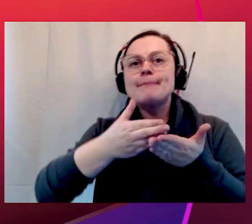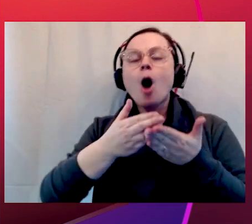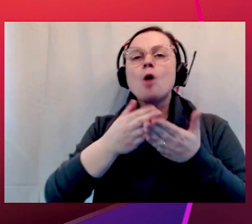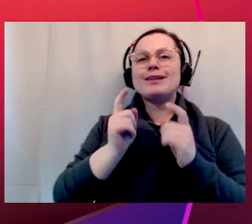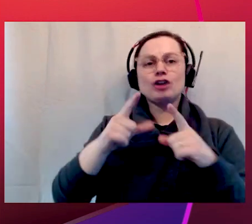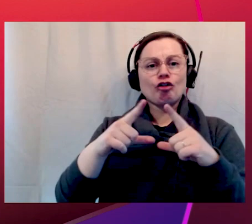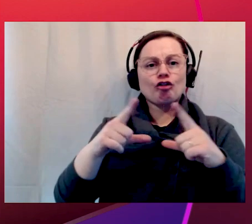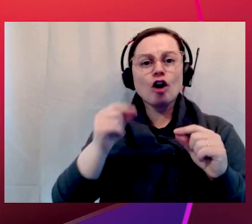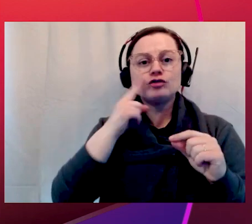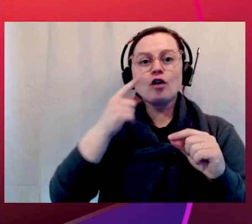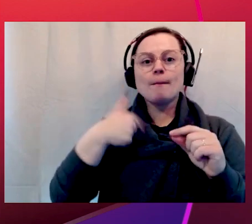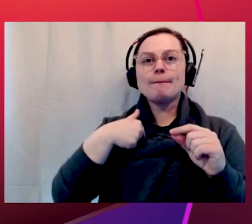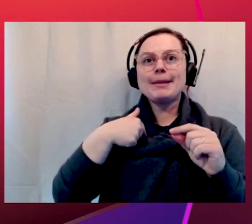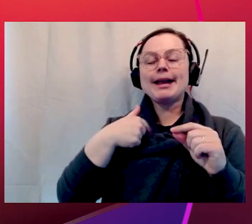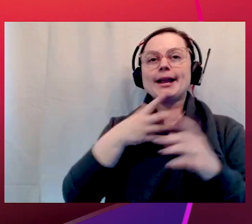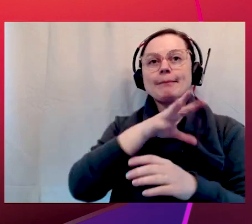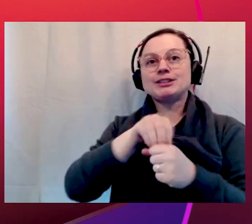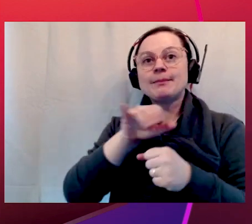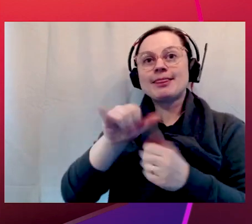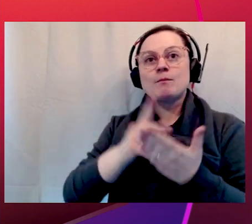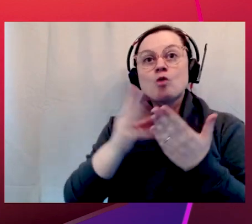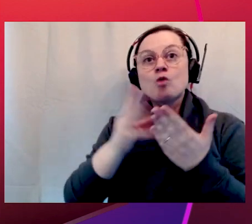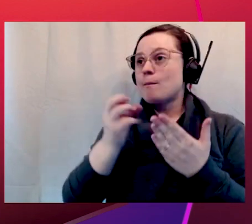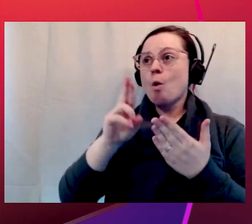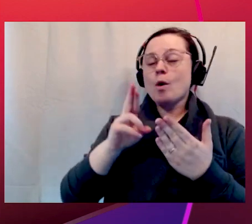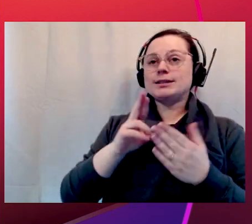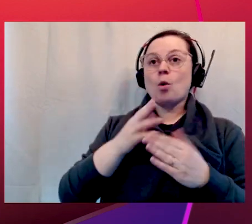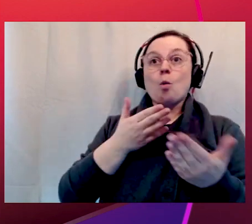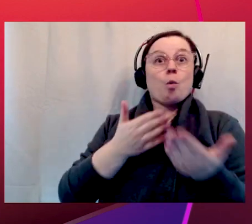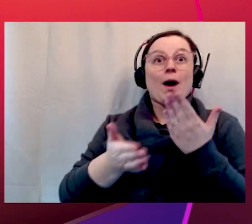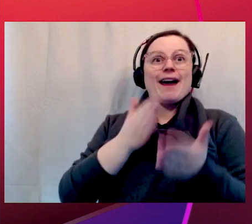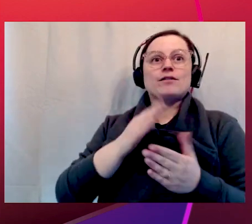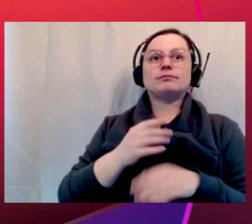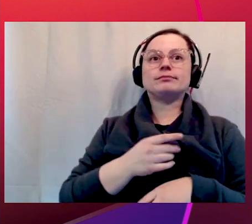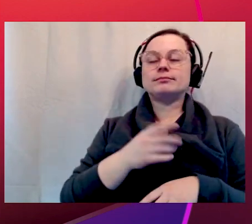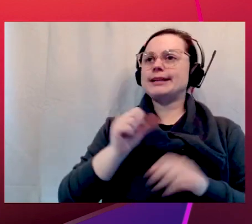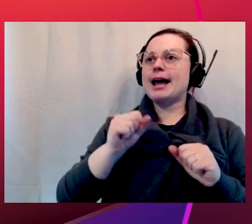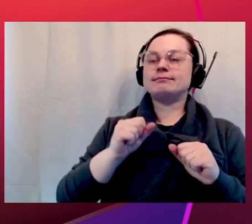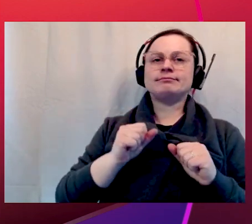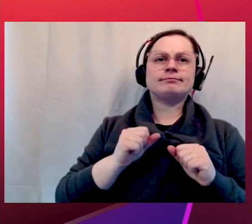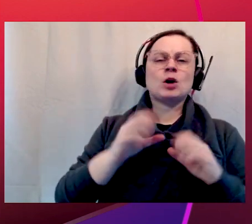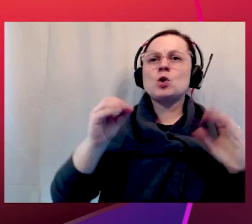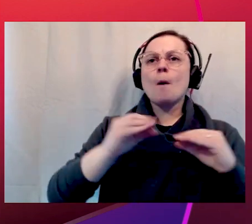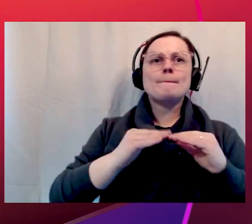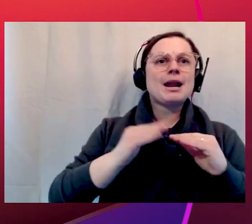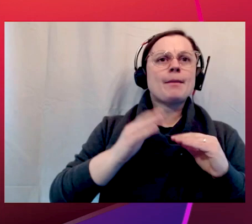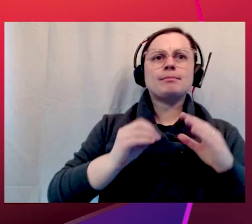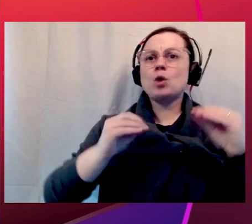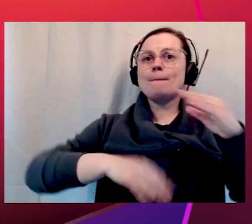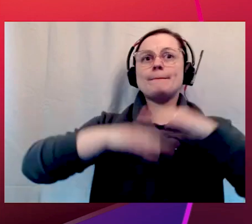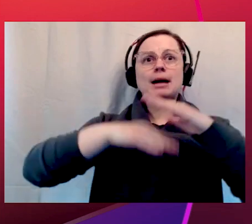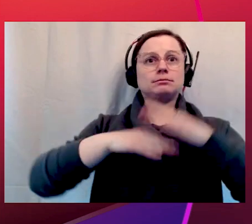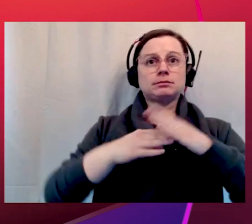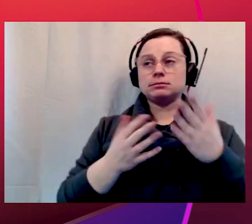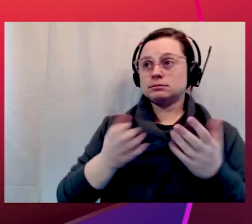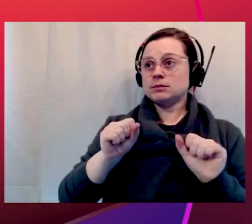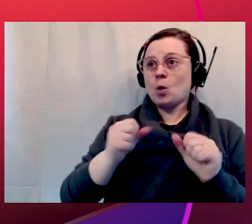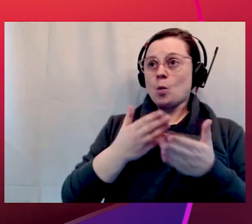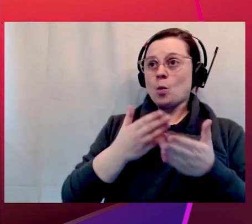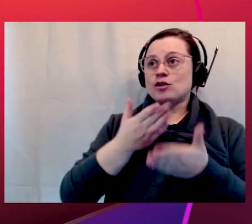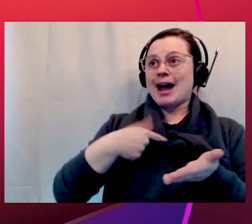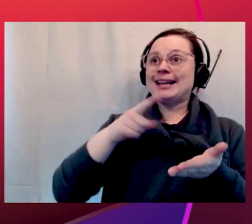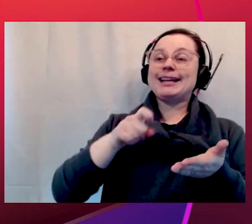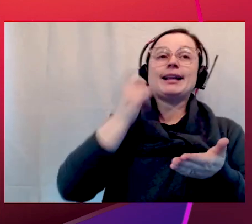this in bulk? Or is it just on demand? I can purchase as many gift cards as I need. If I'm going to hand out